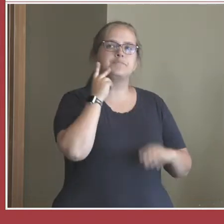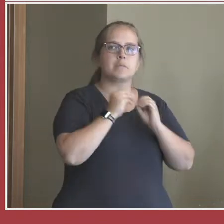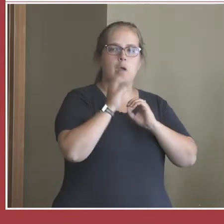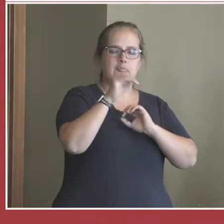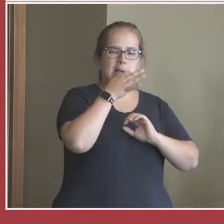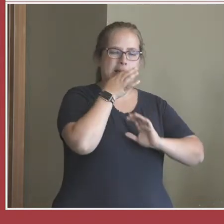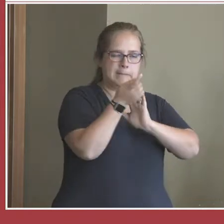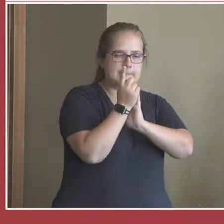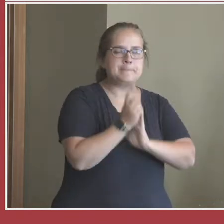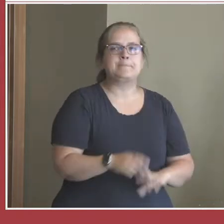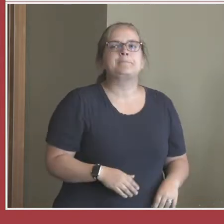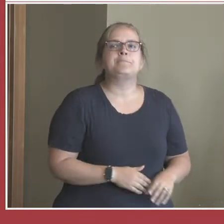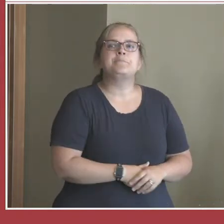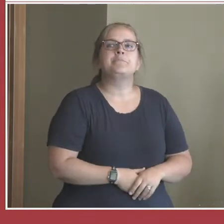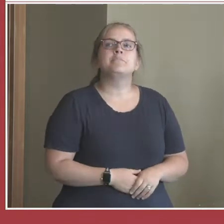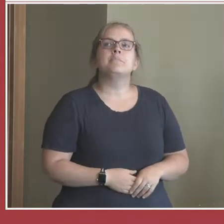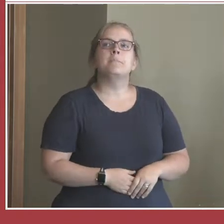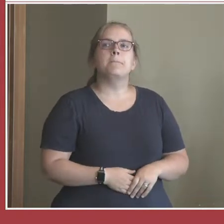in just a moment.